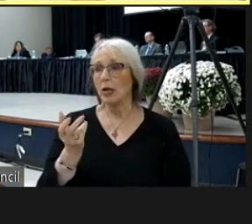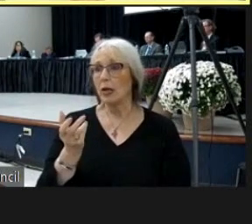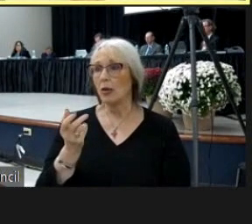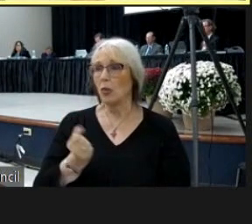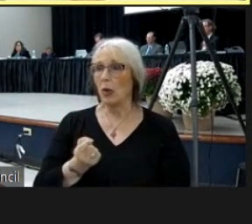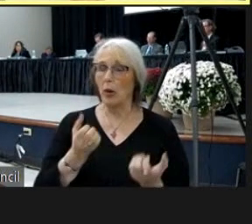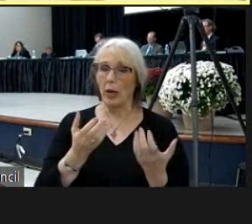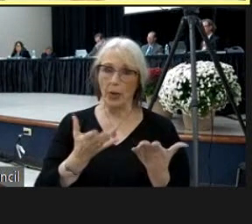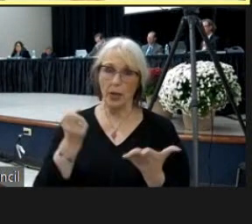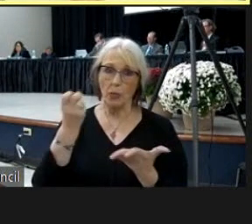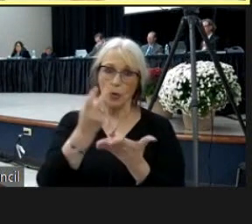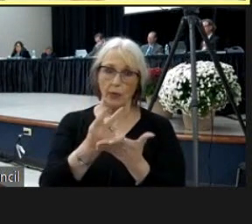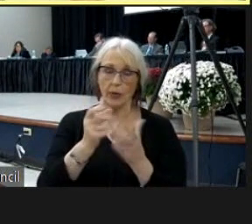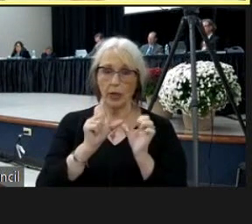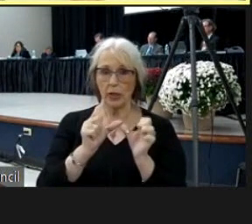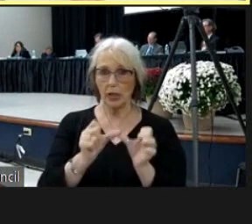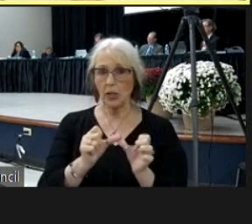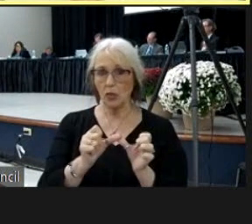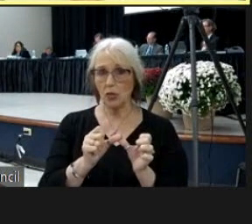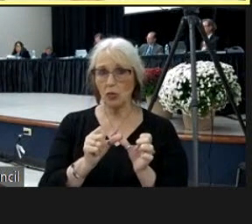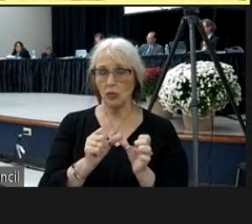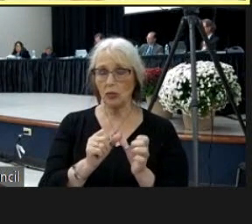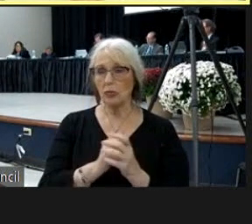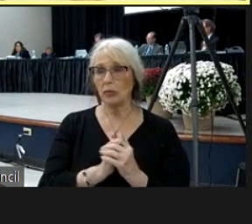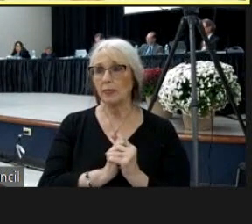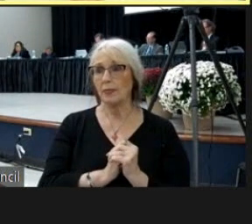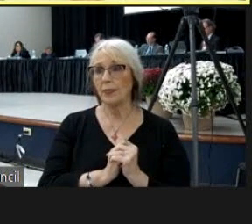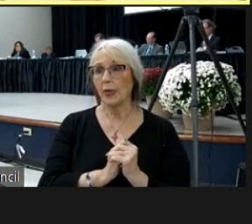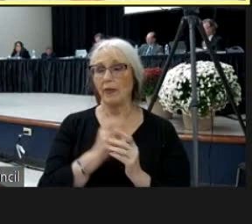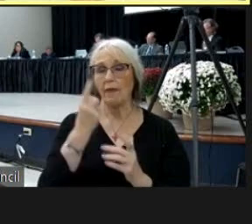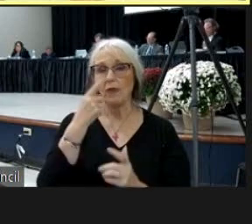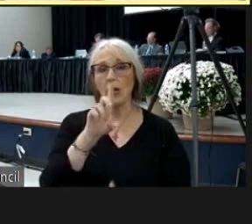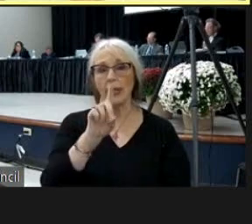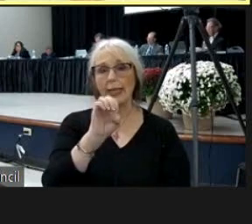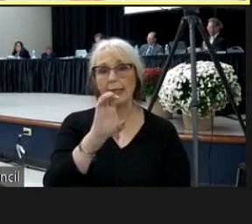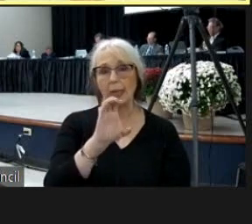recommending approval of continuing this case to the December 6th meeting.